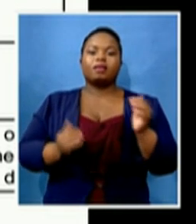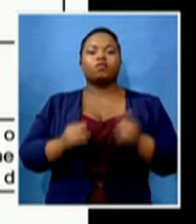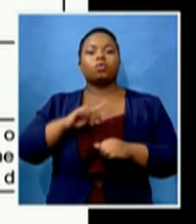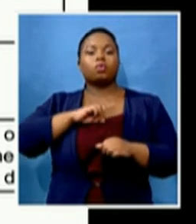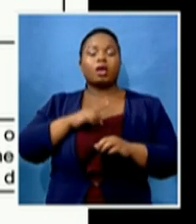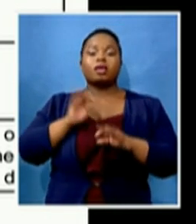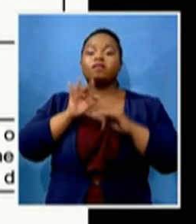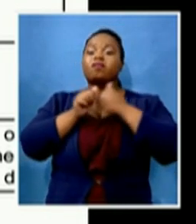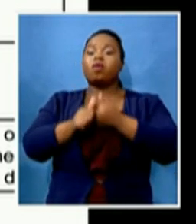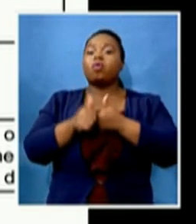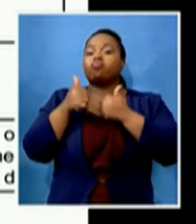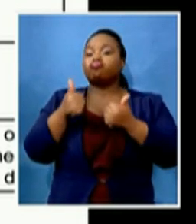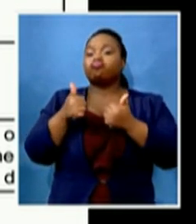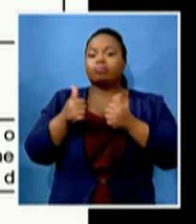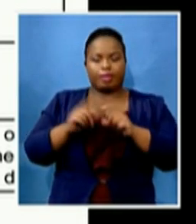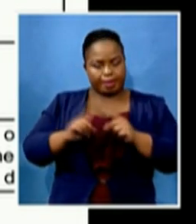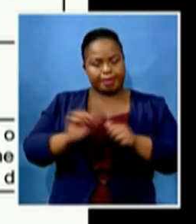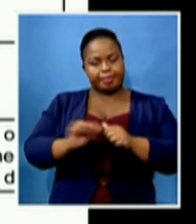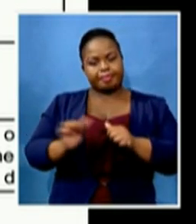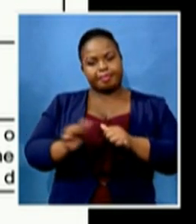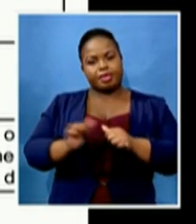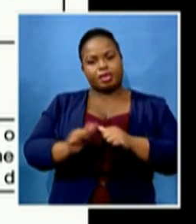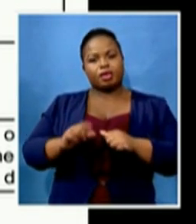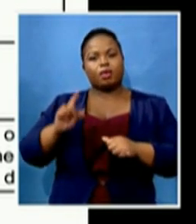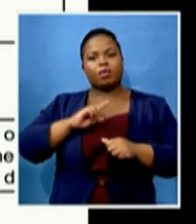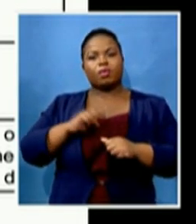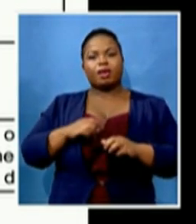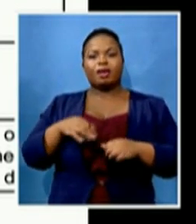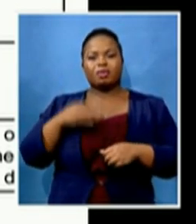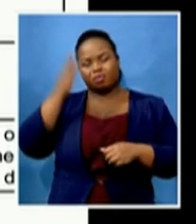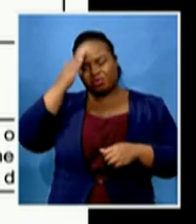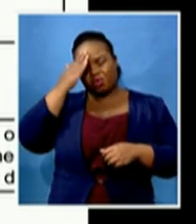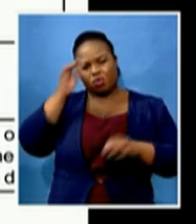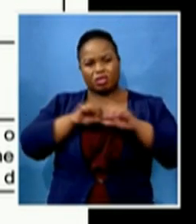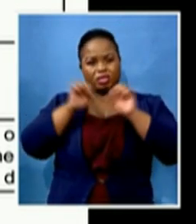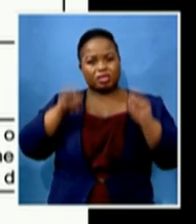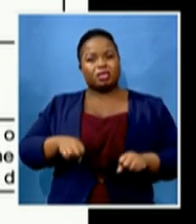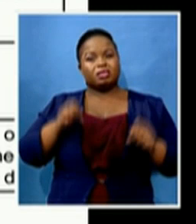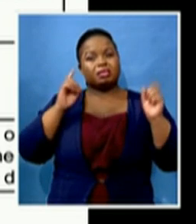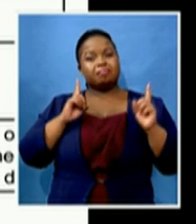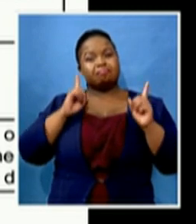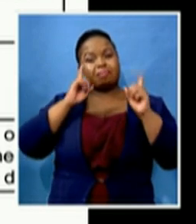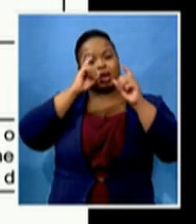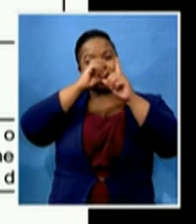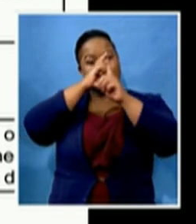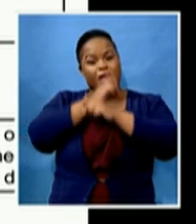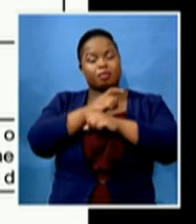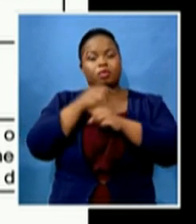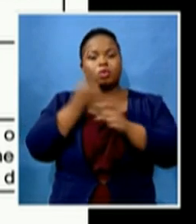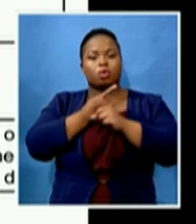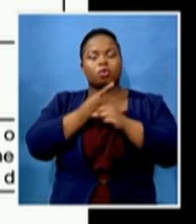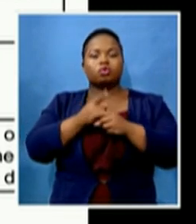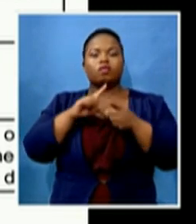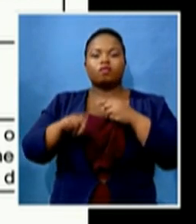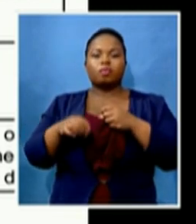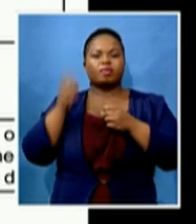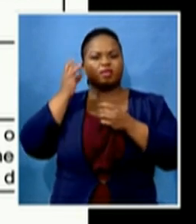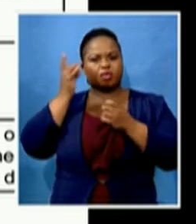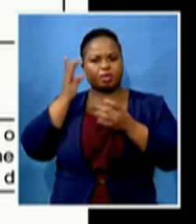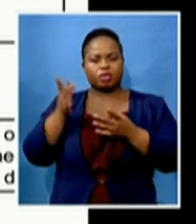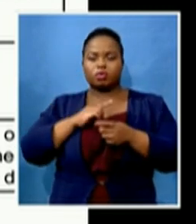of the complexity of the system we deal with, is typically extracted from data. As a result, the model is